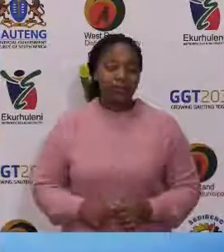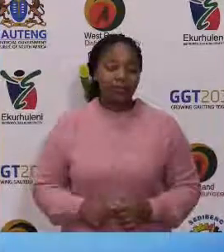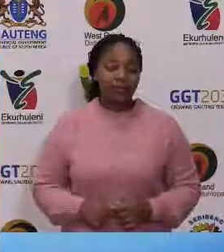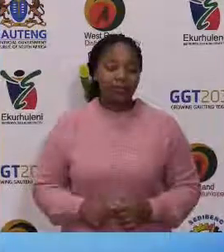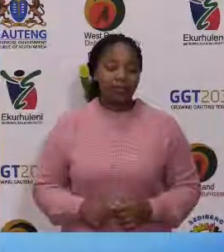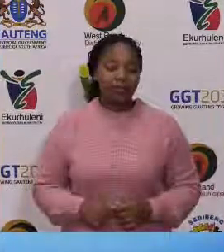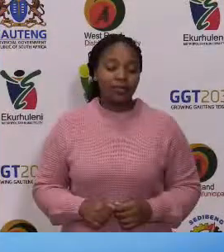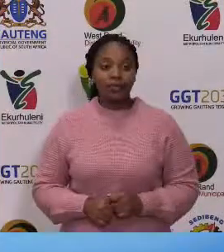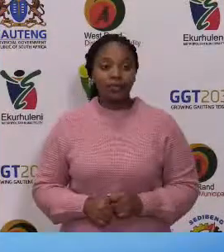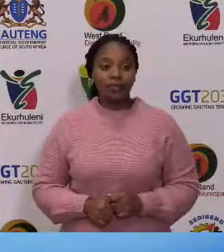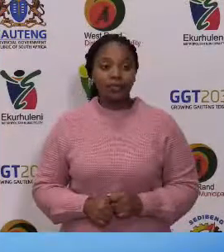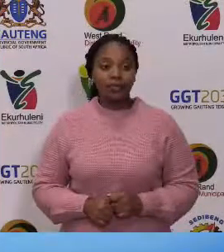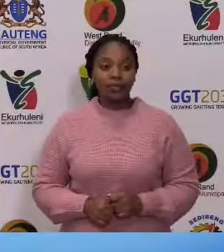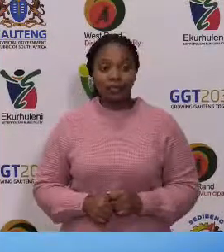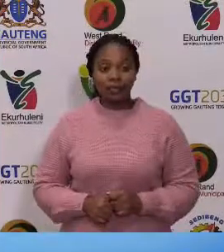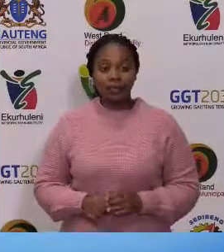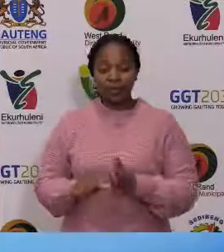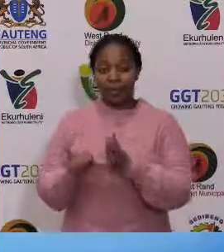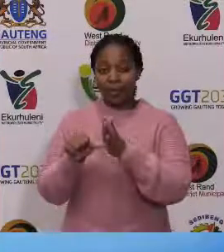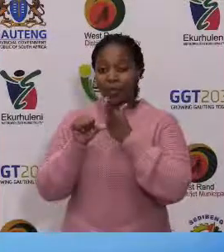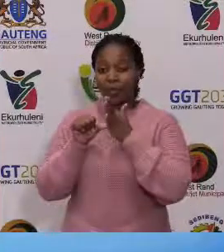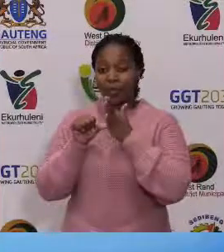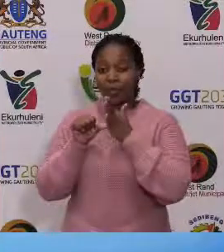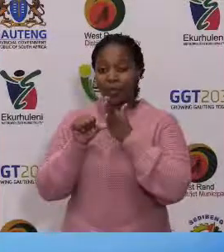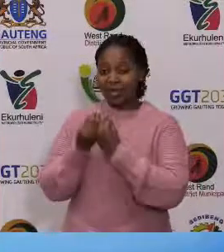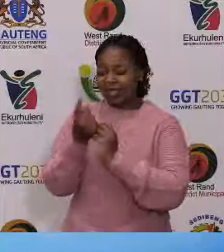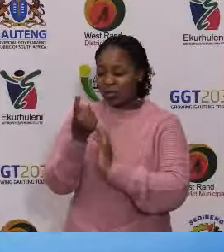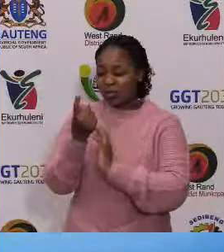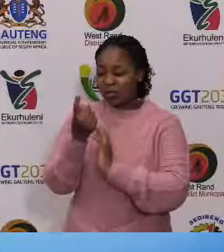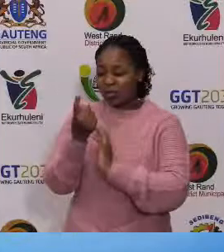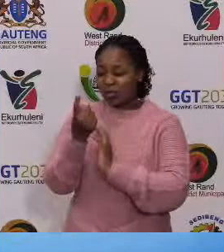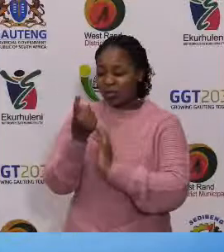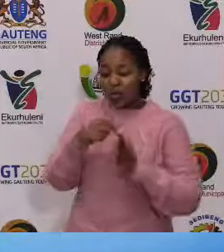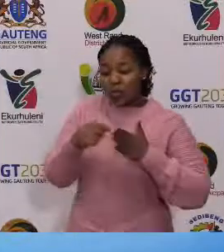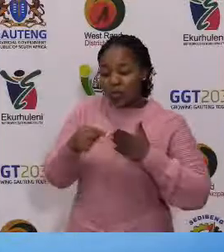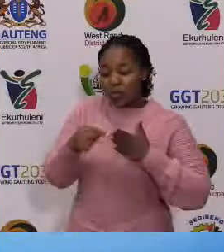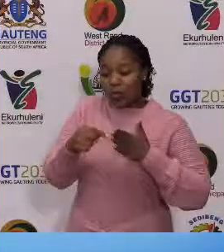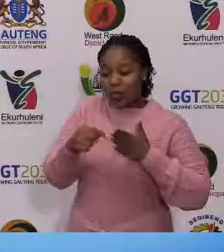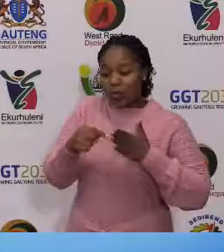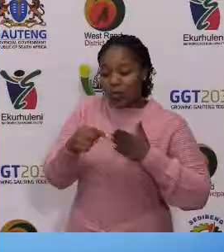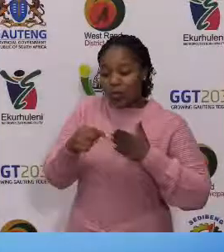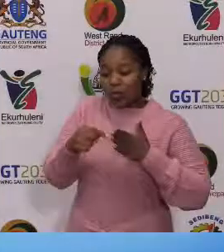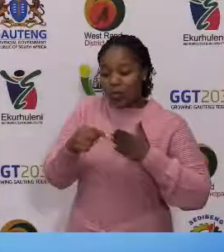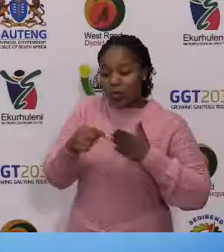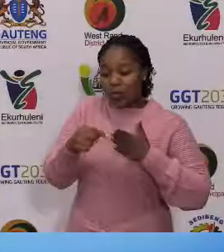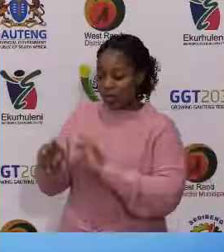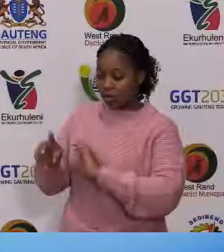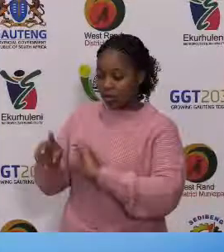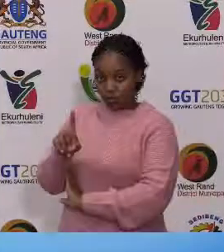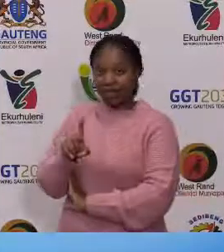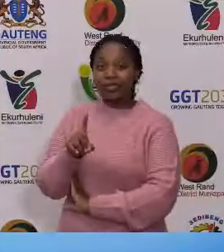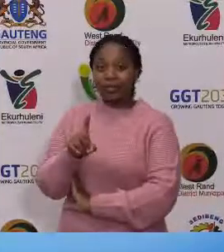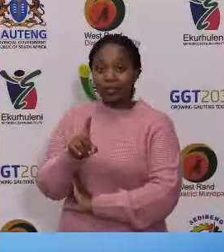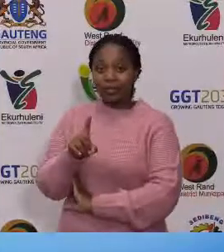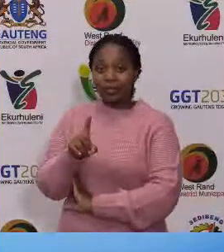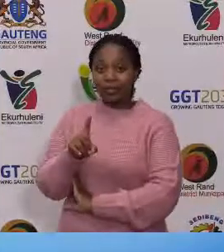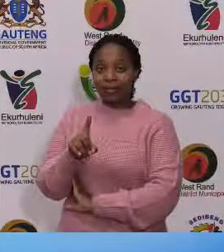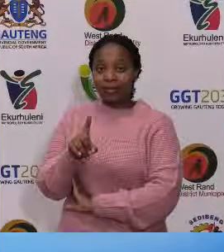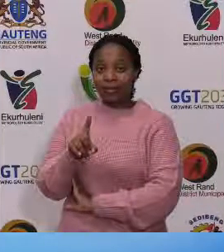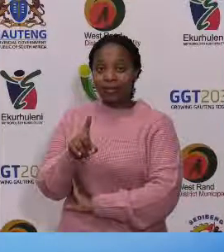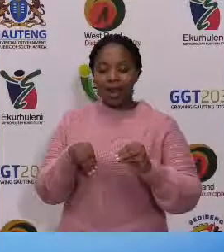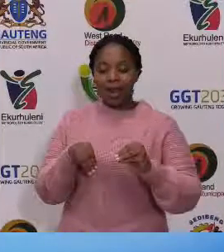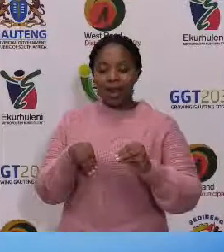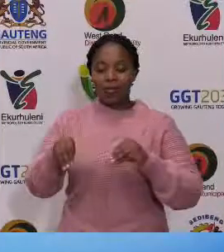One of the important things we monitor on a weekly or bi-weekly basis is patterns of mobility, how much people are moving